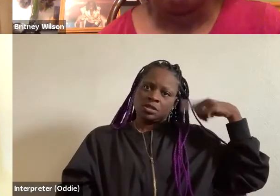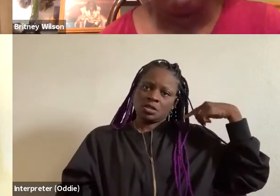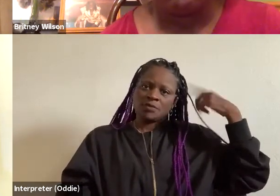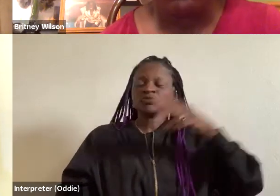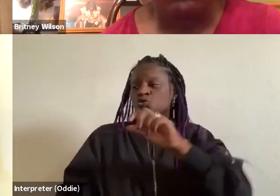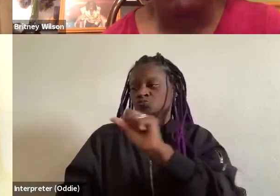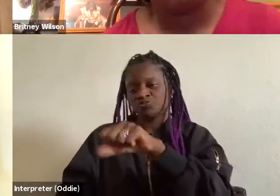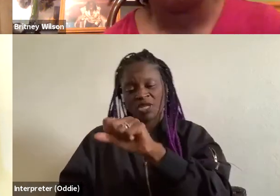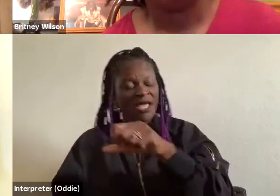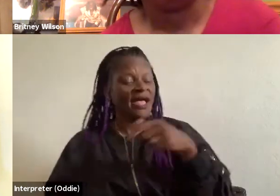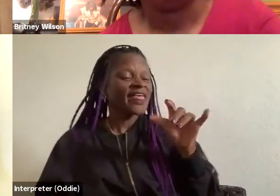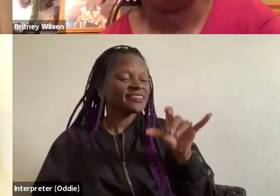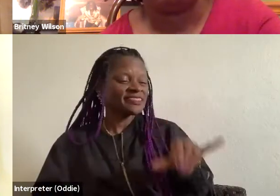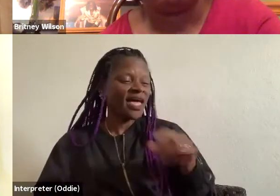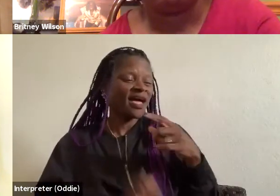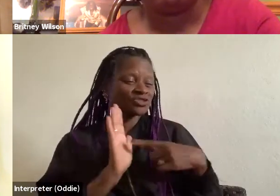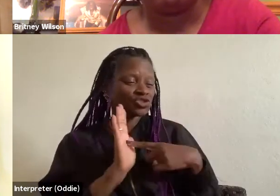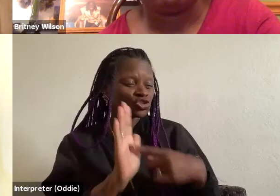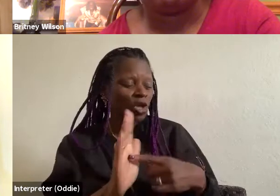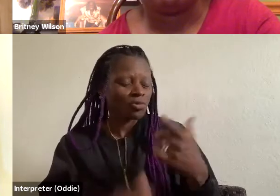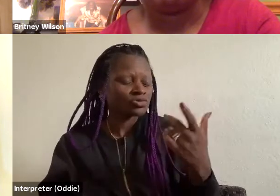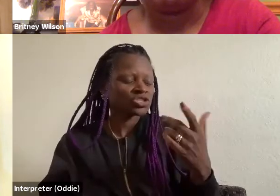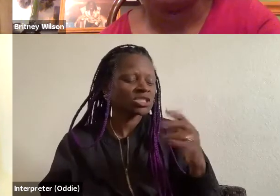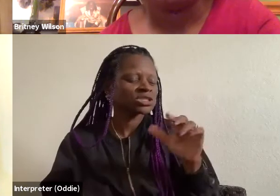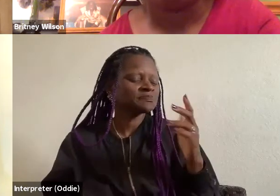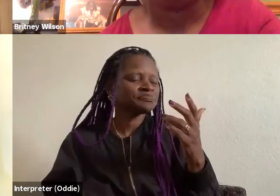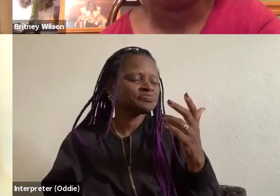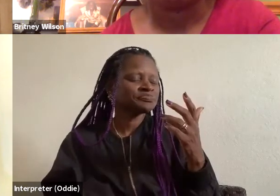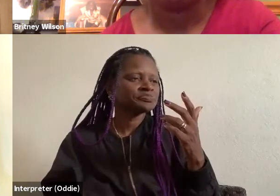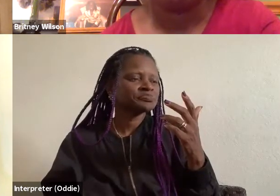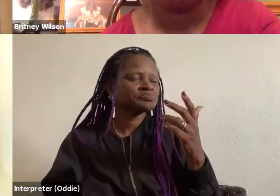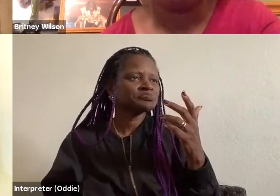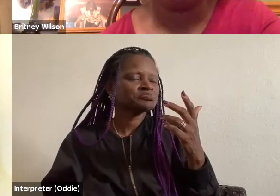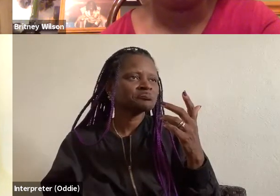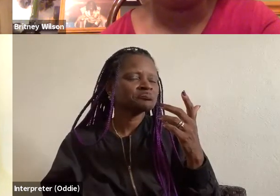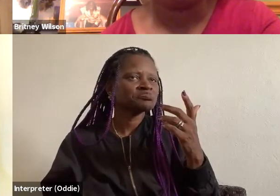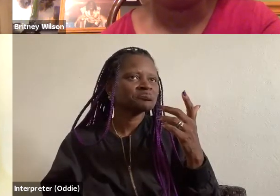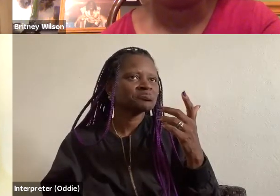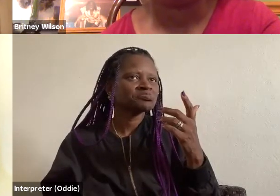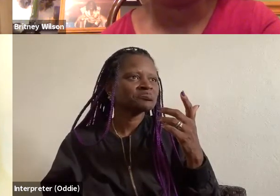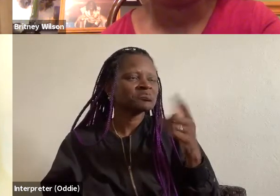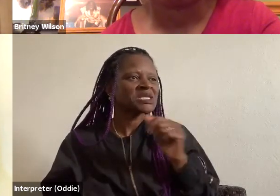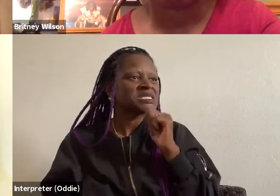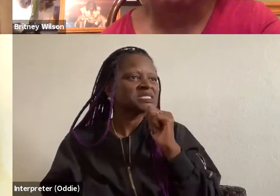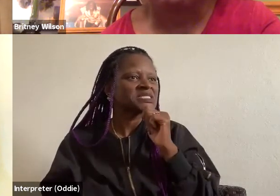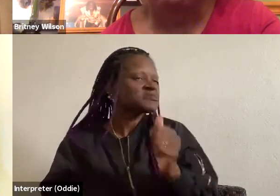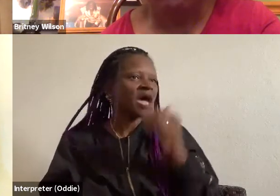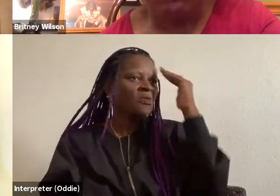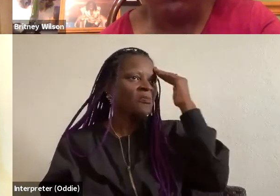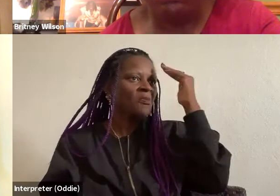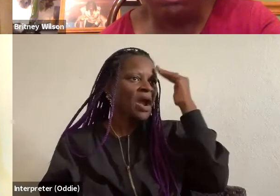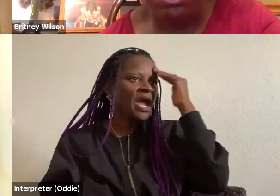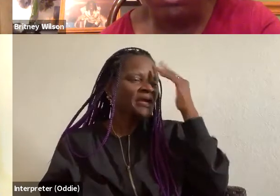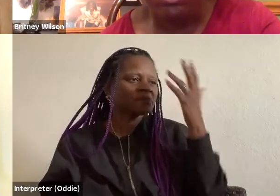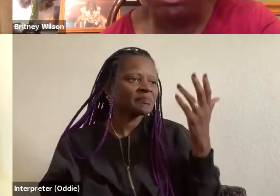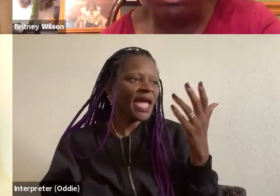of, just a lack of consciousness, you know, of what you're doing and the failure to use that